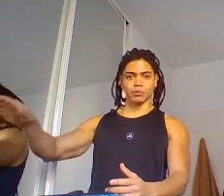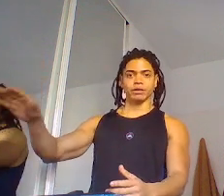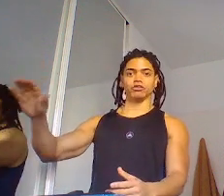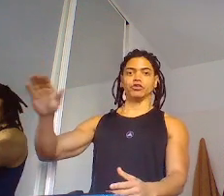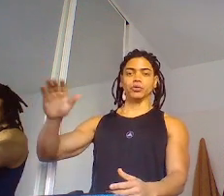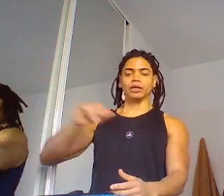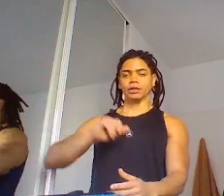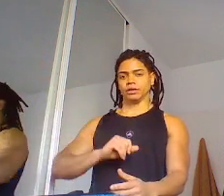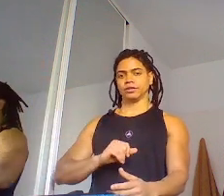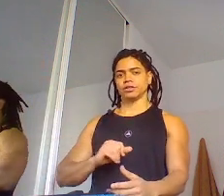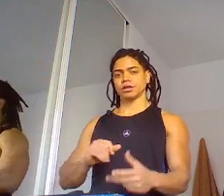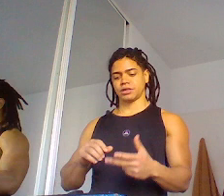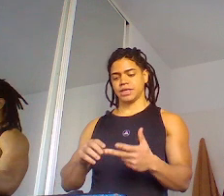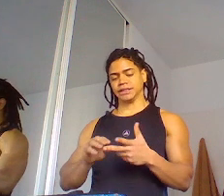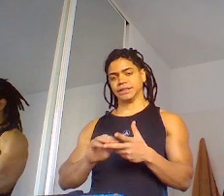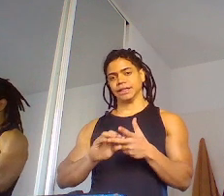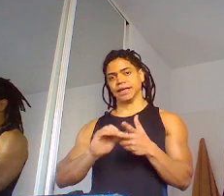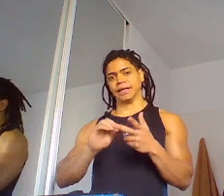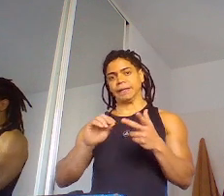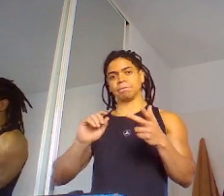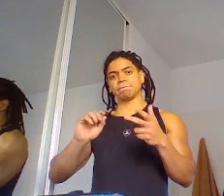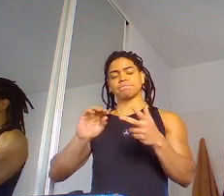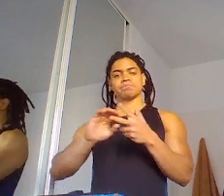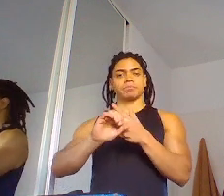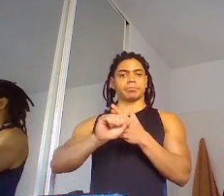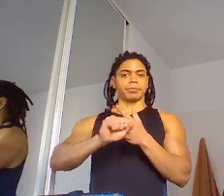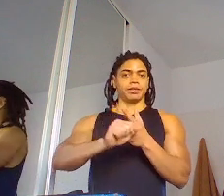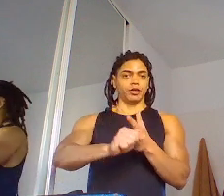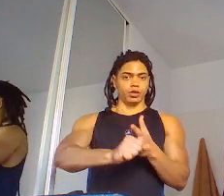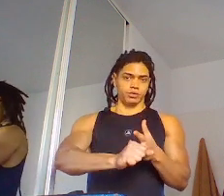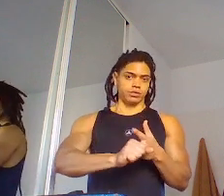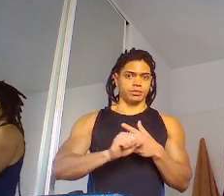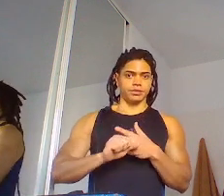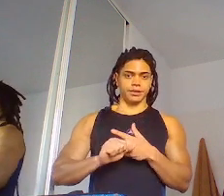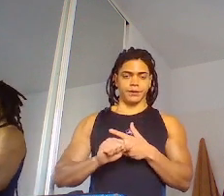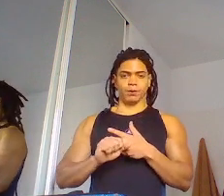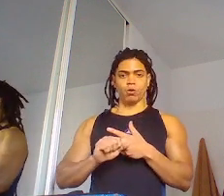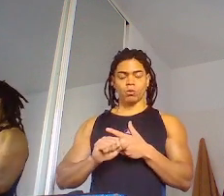here is when you deduct things like